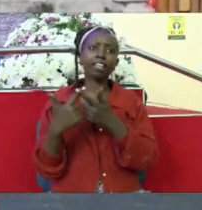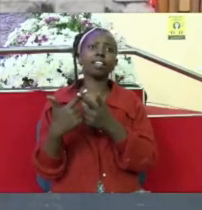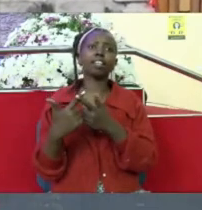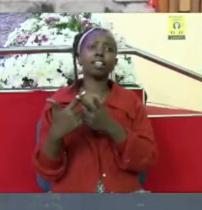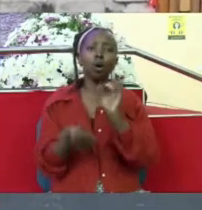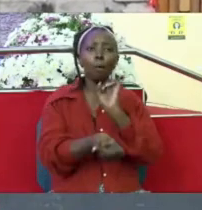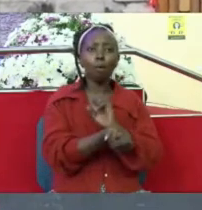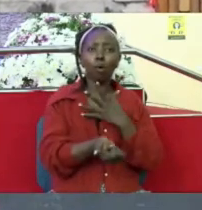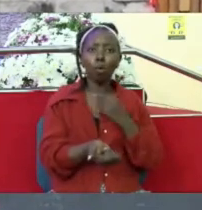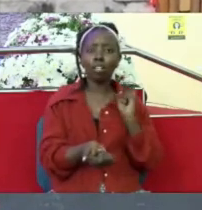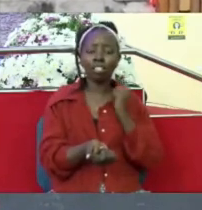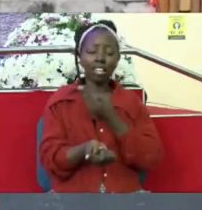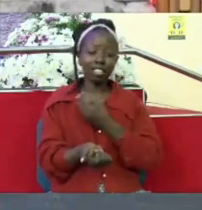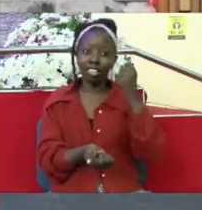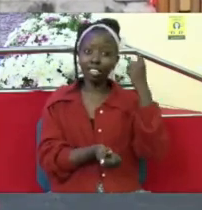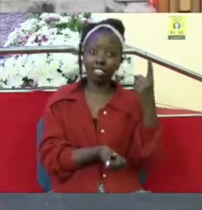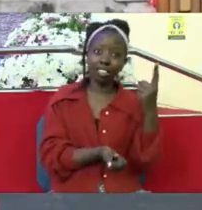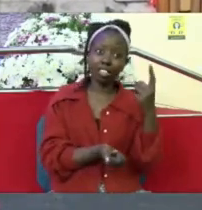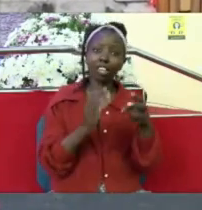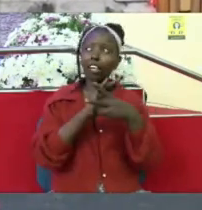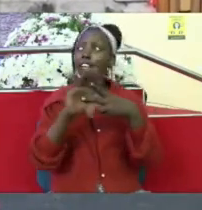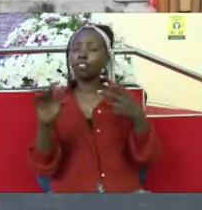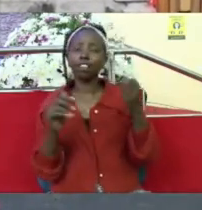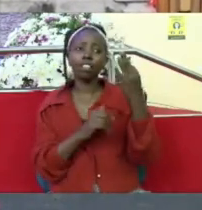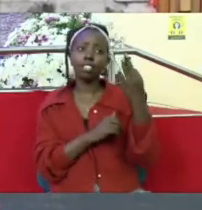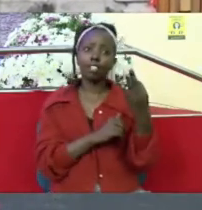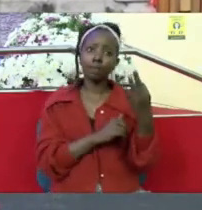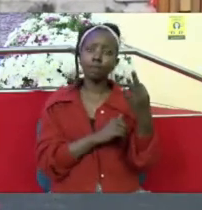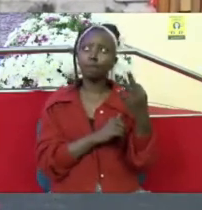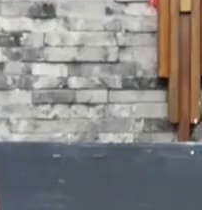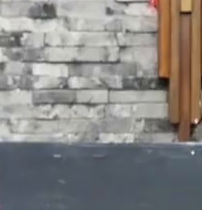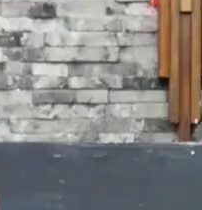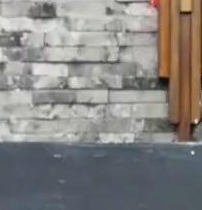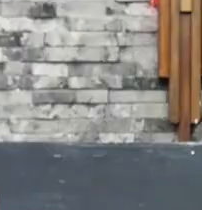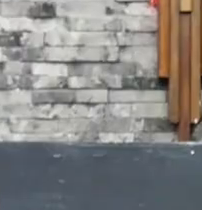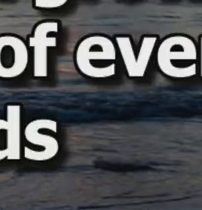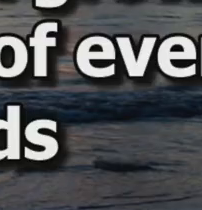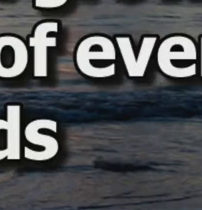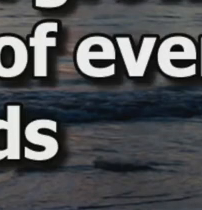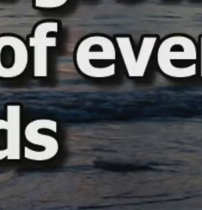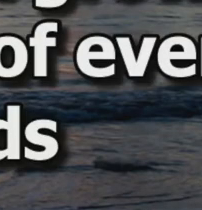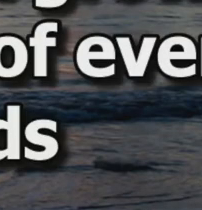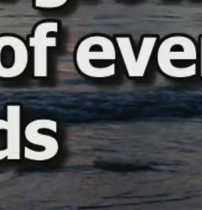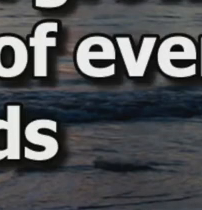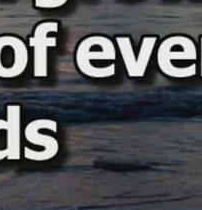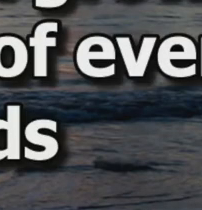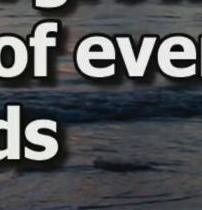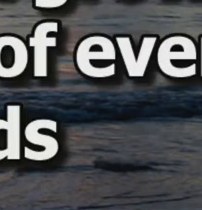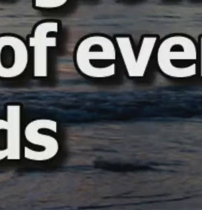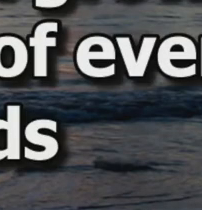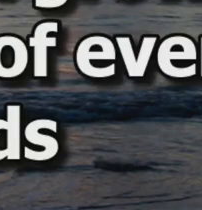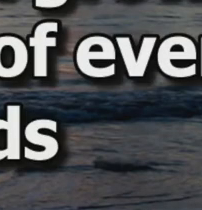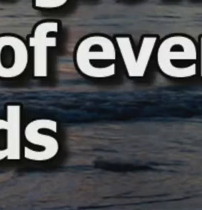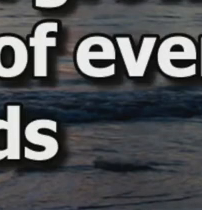us to understand. Chenye Paul anahitaji tuelewe. In verse number 3. Mstari wa 3. And verse number 11. Na 11. We read, we